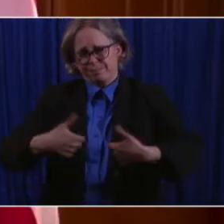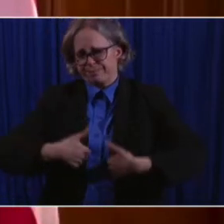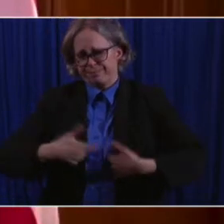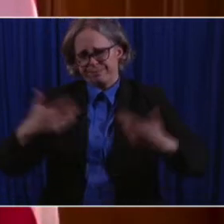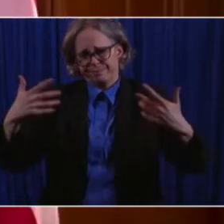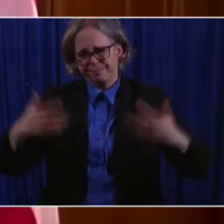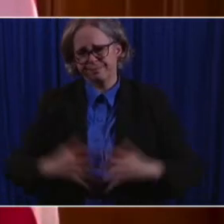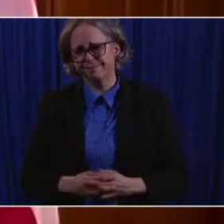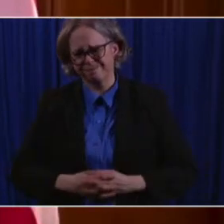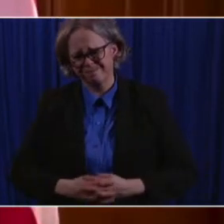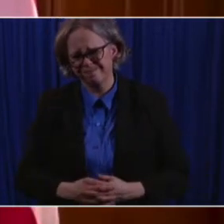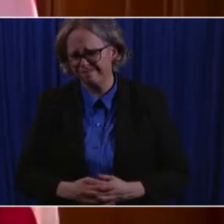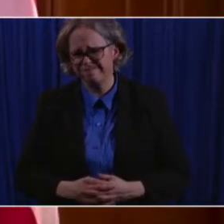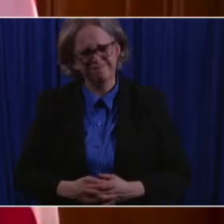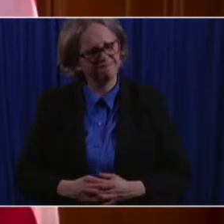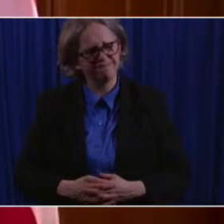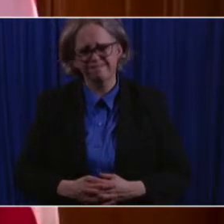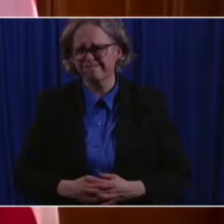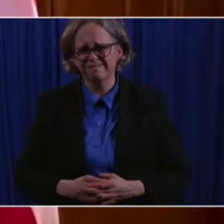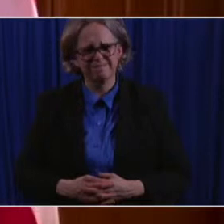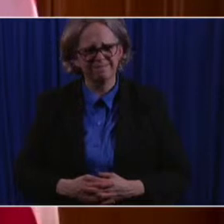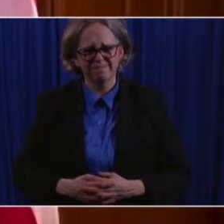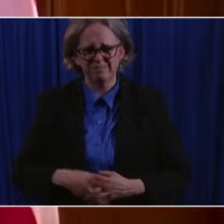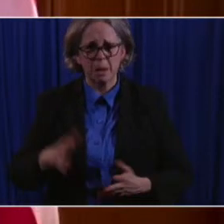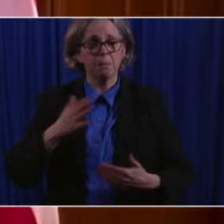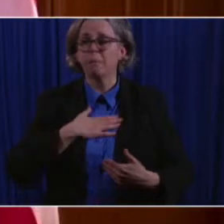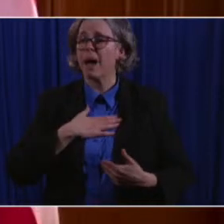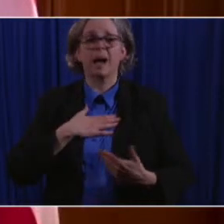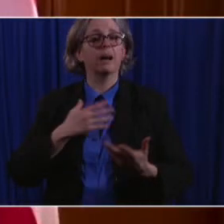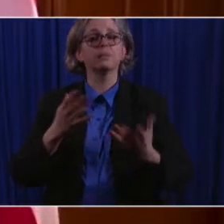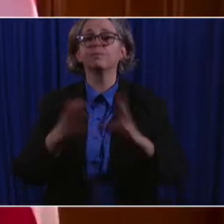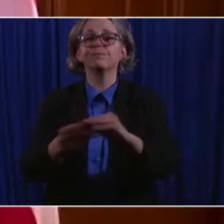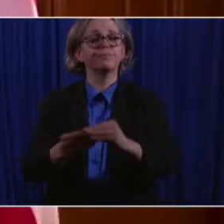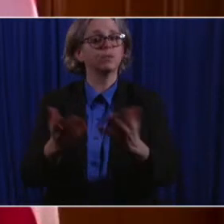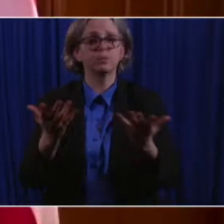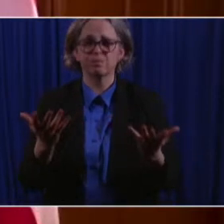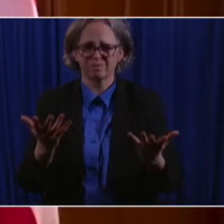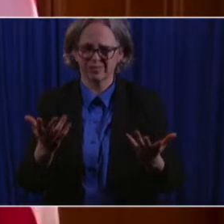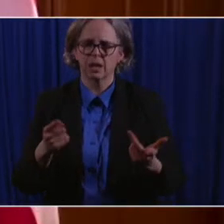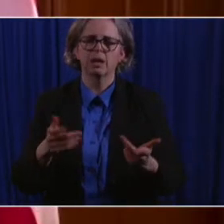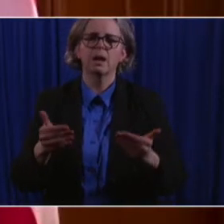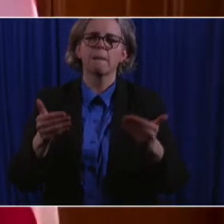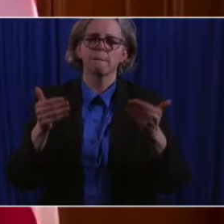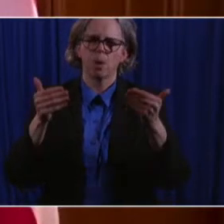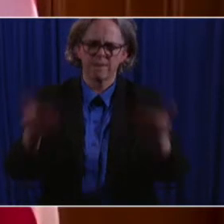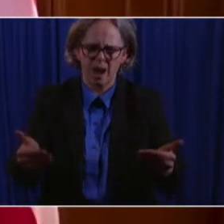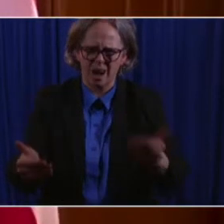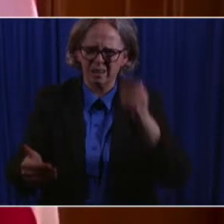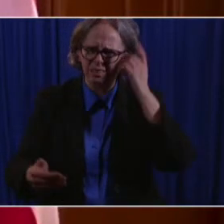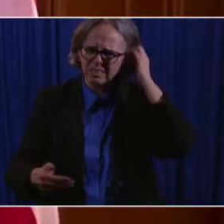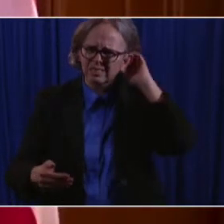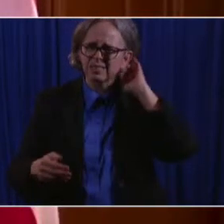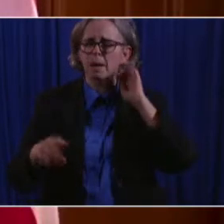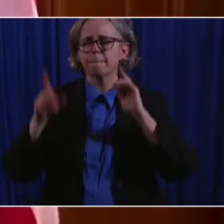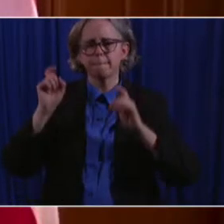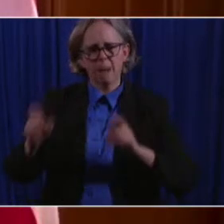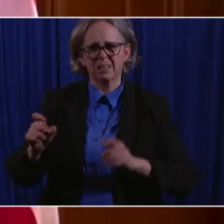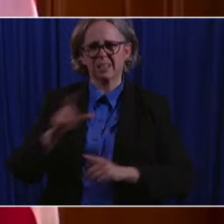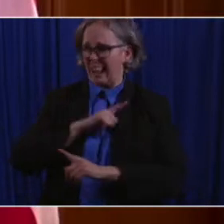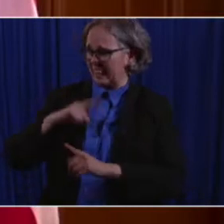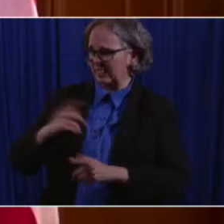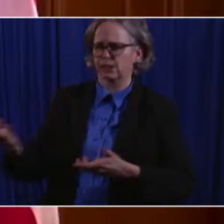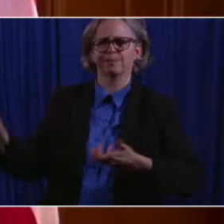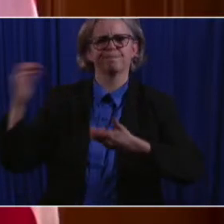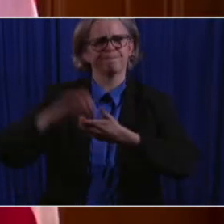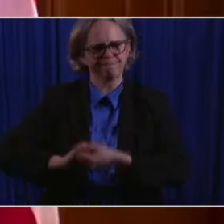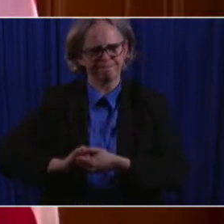on. It's time for us to come together. We all want to see this virus gone. No one